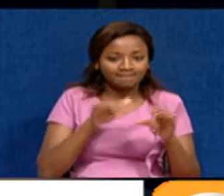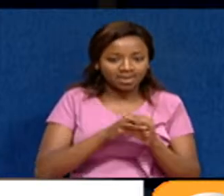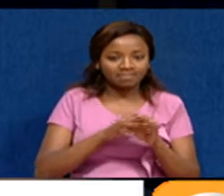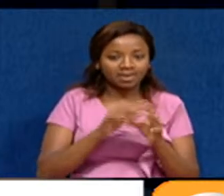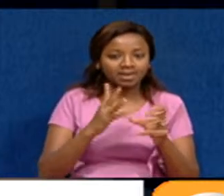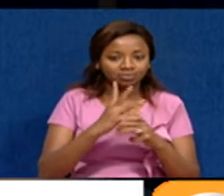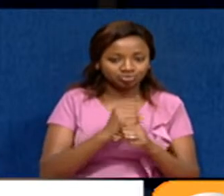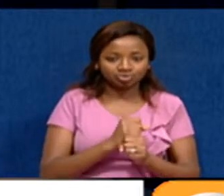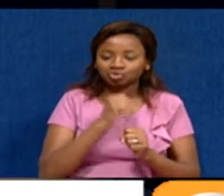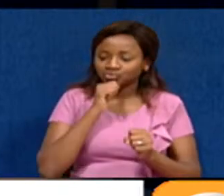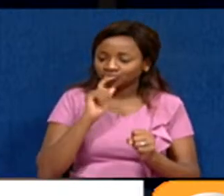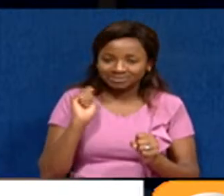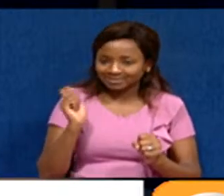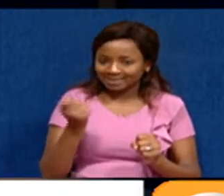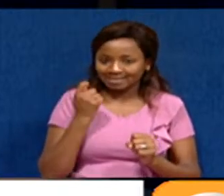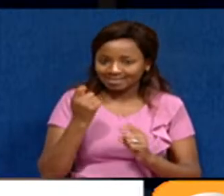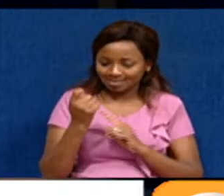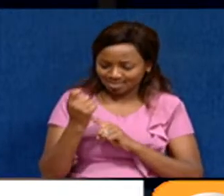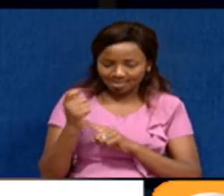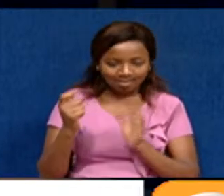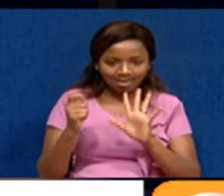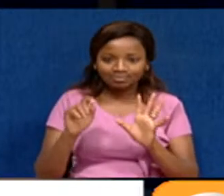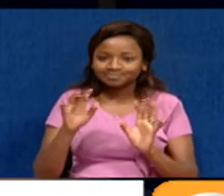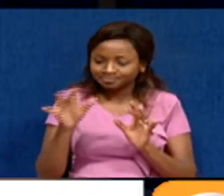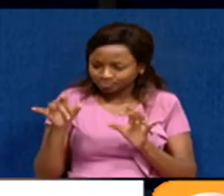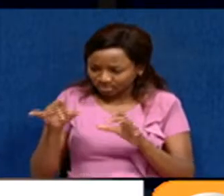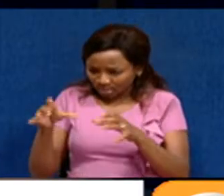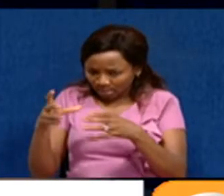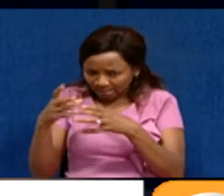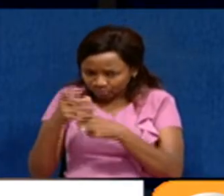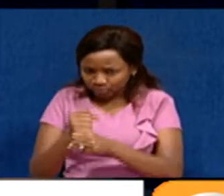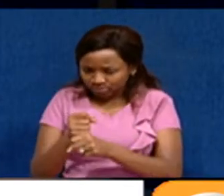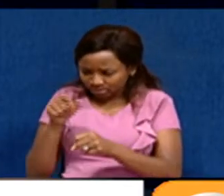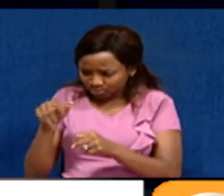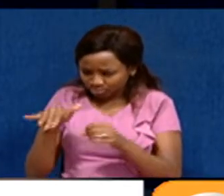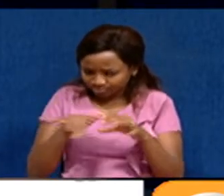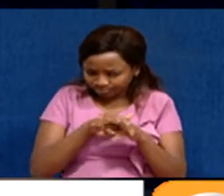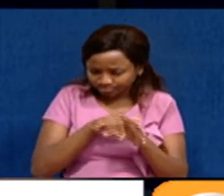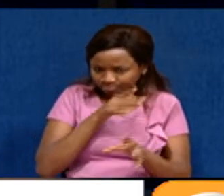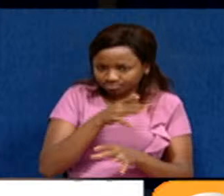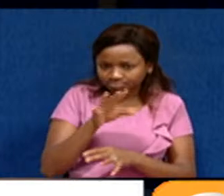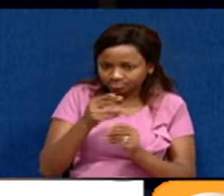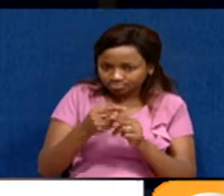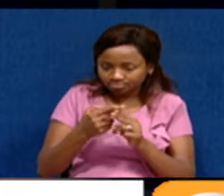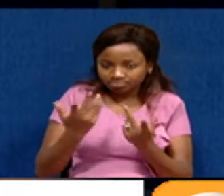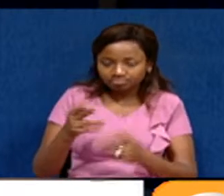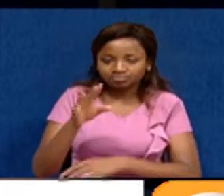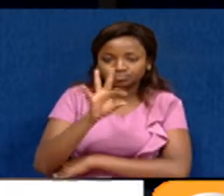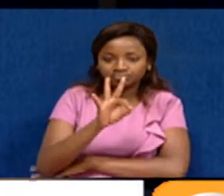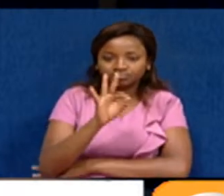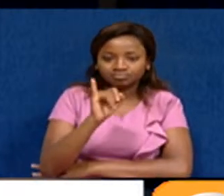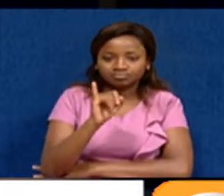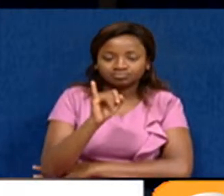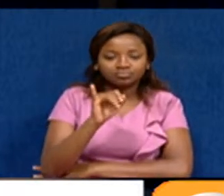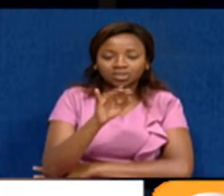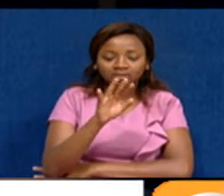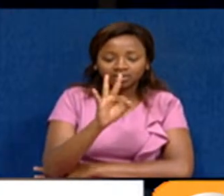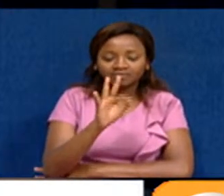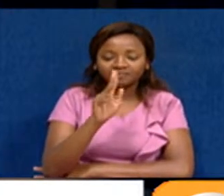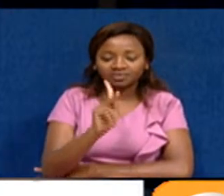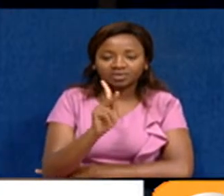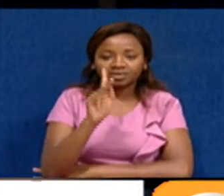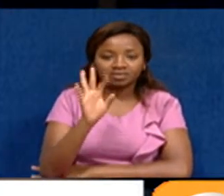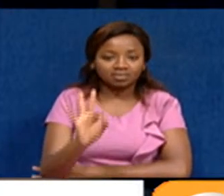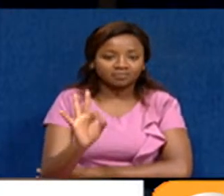country called Kenya, not the government called Kenya. Having said that, it is important to realize